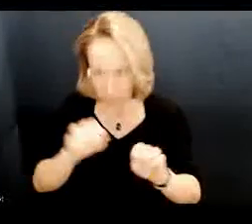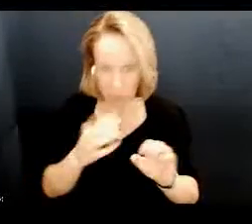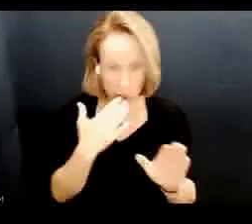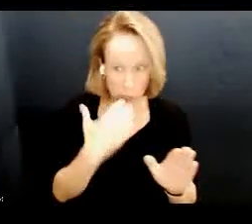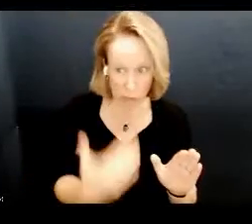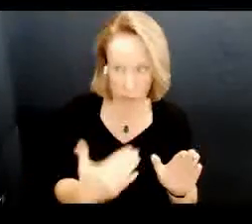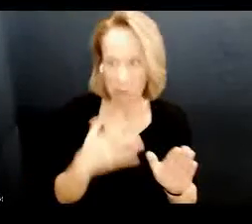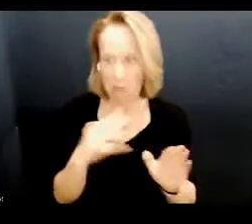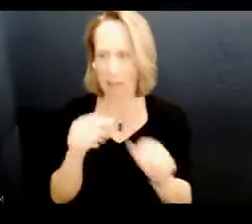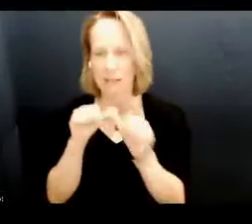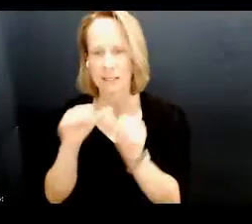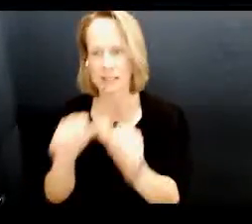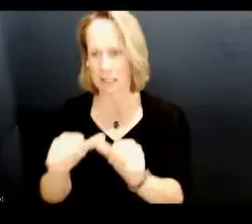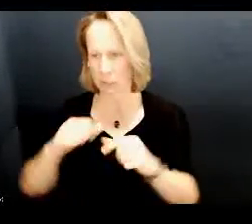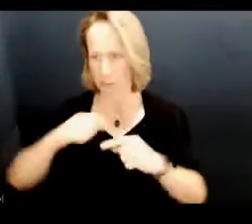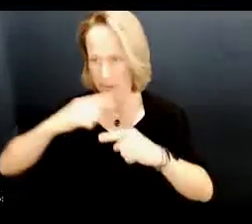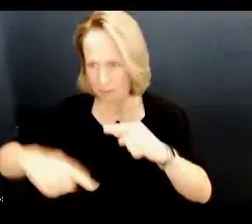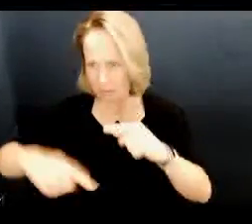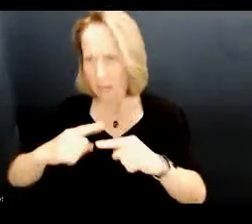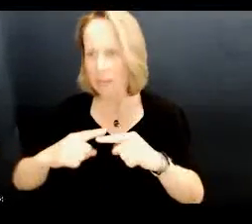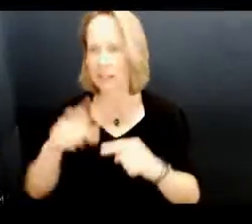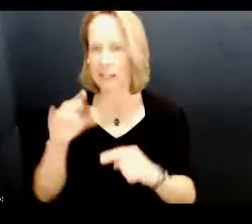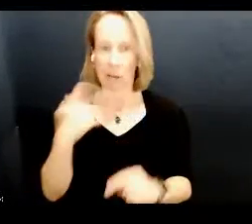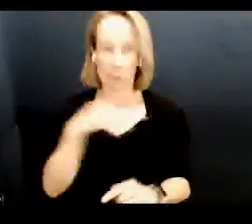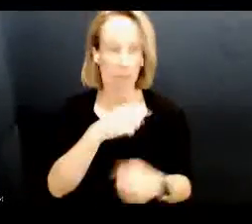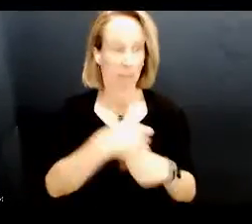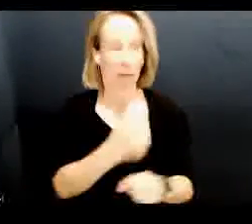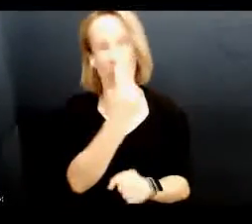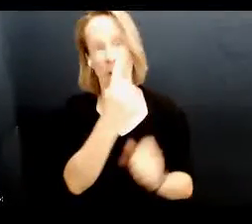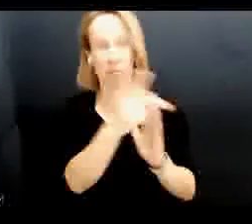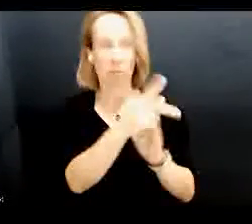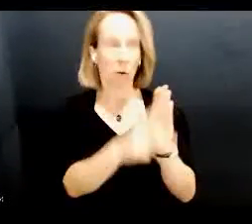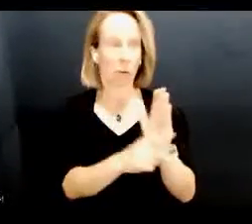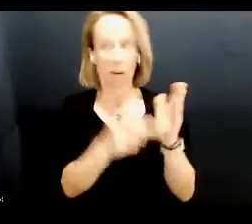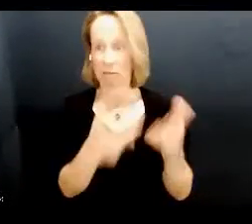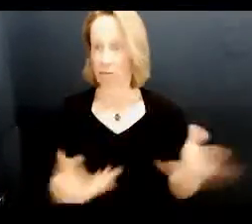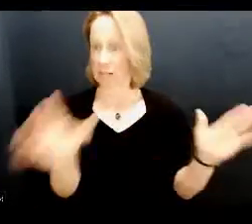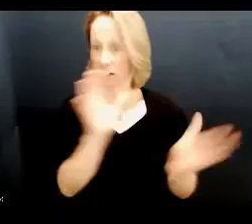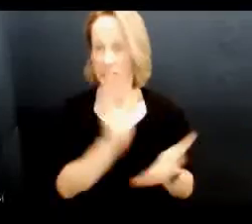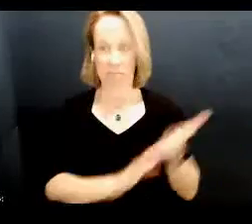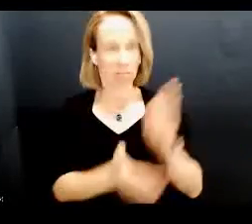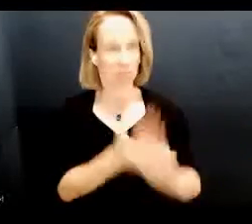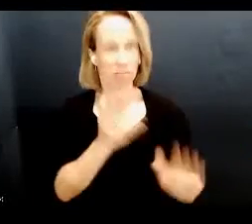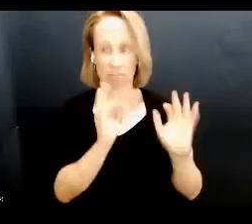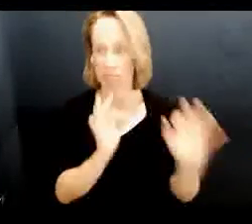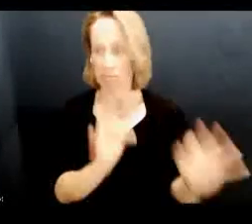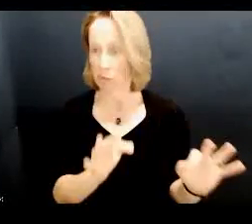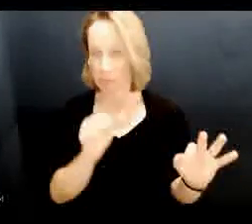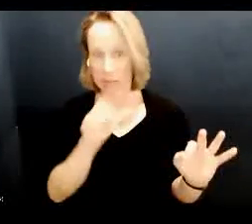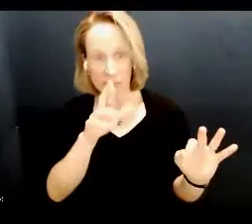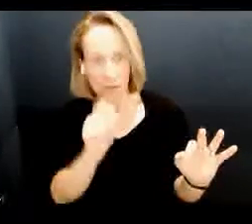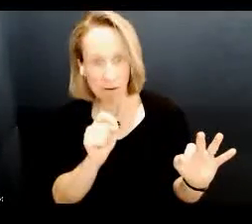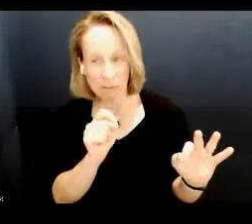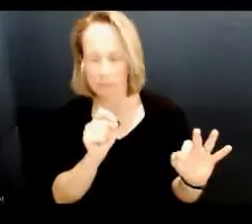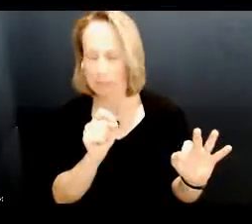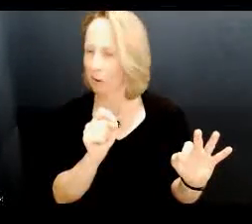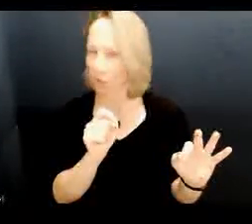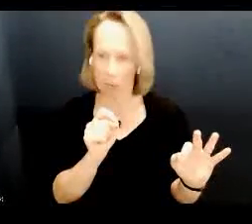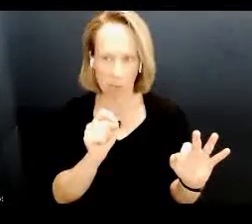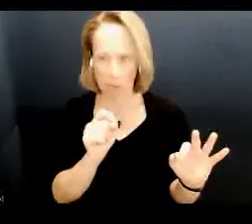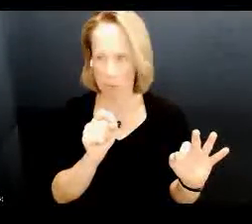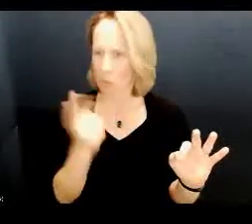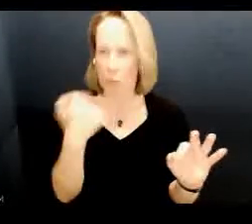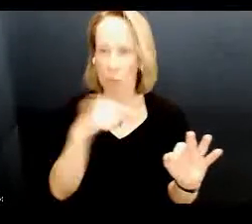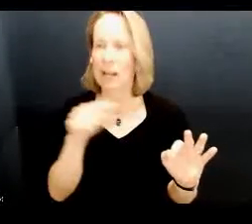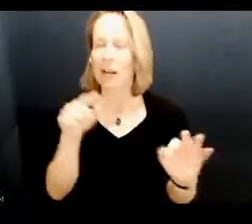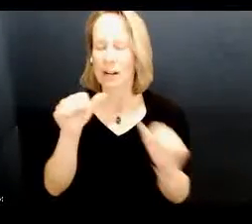not, we make this protocol, we're done, that's it, we're the most perfect SART ever. No, we're continuously looking at our